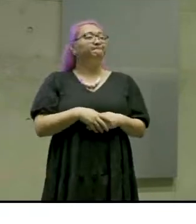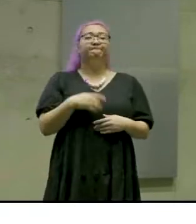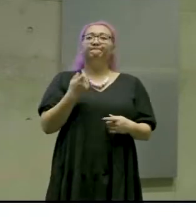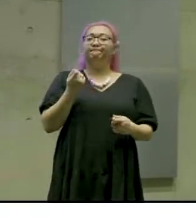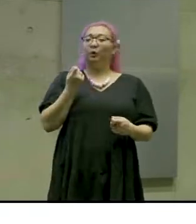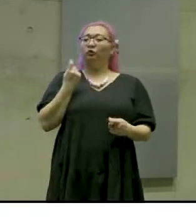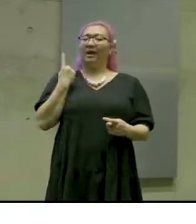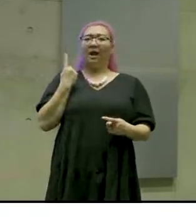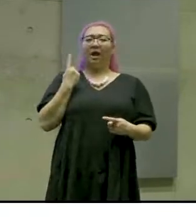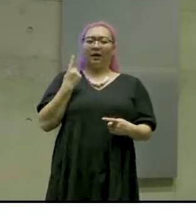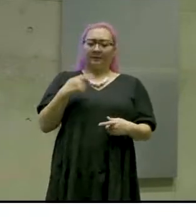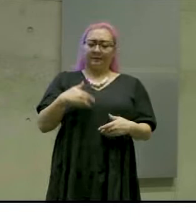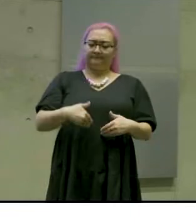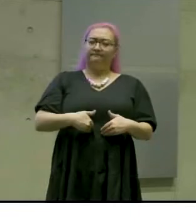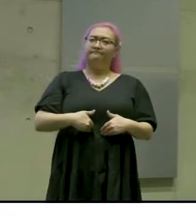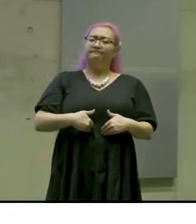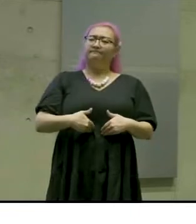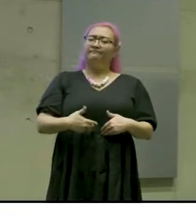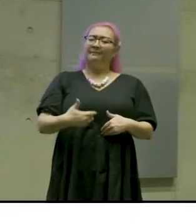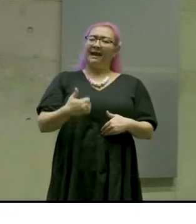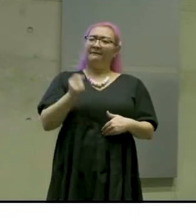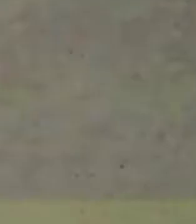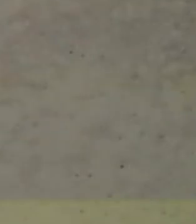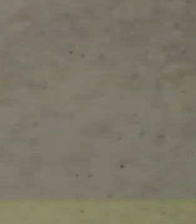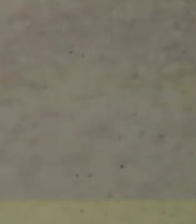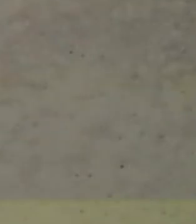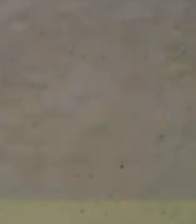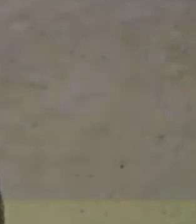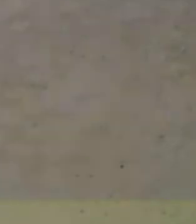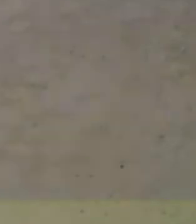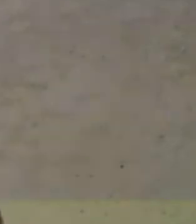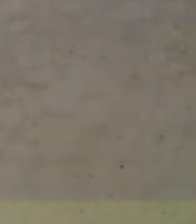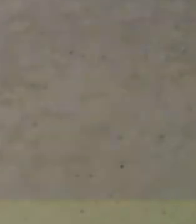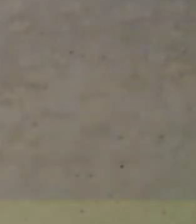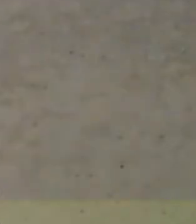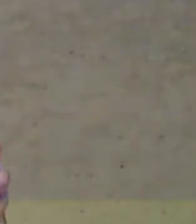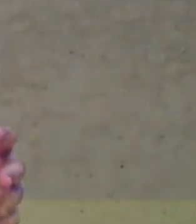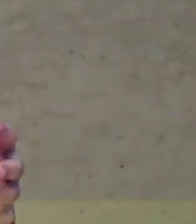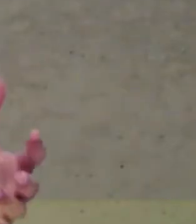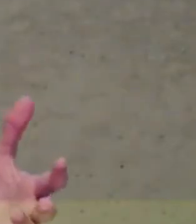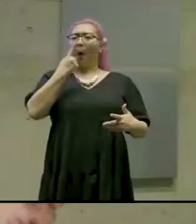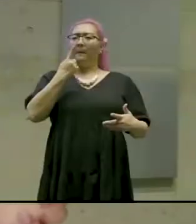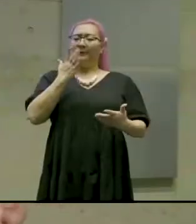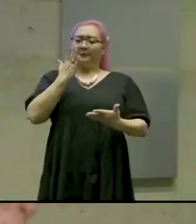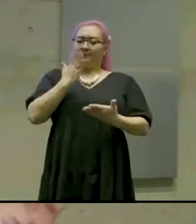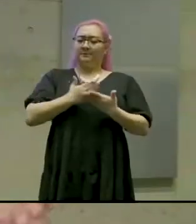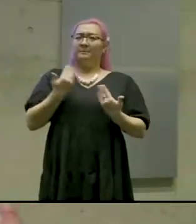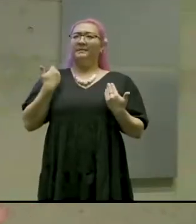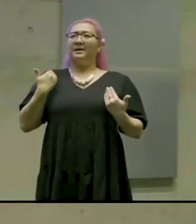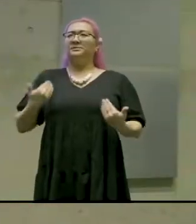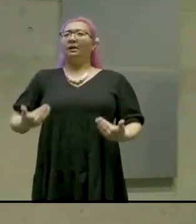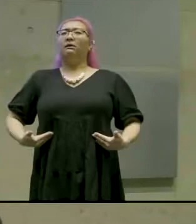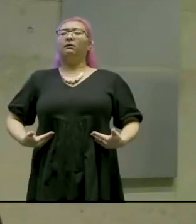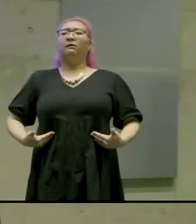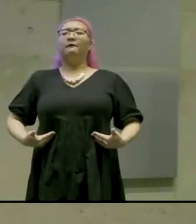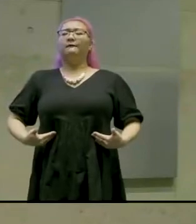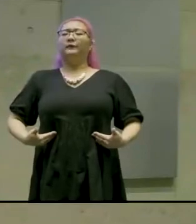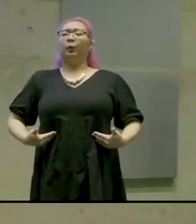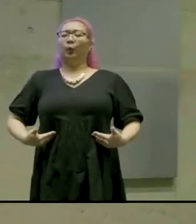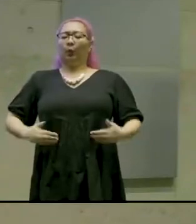is happening to me, that I couldn't really be myself or authentic self in front of my school colleagues. So